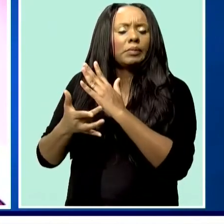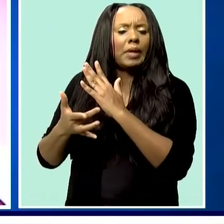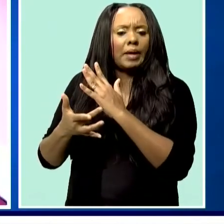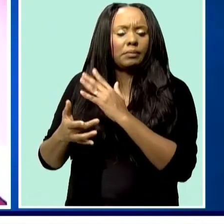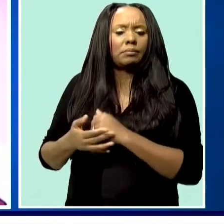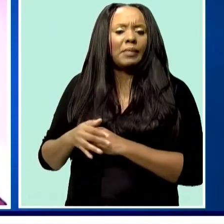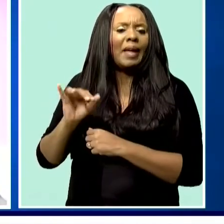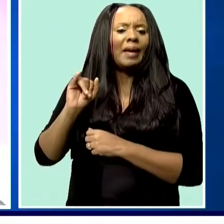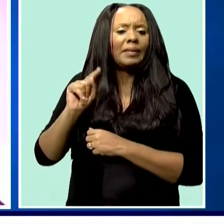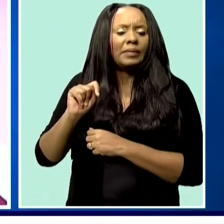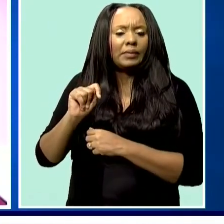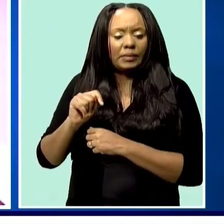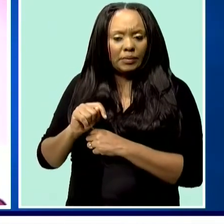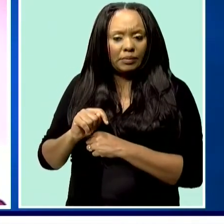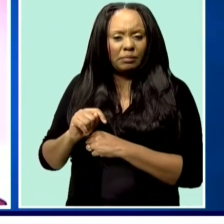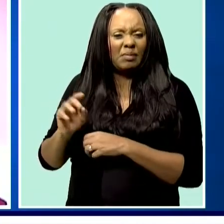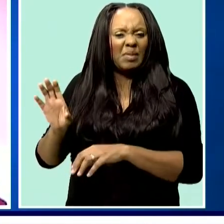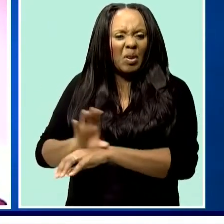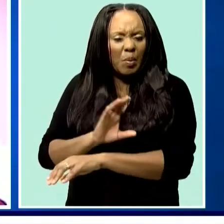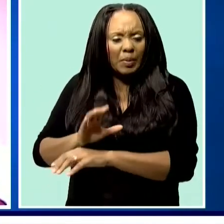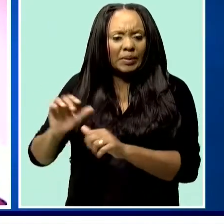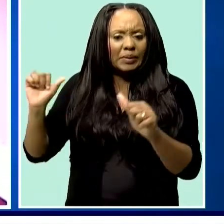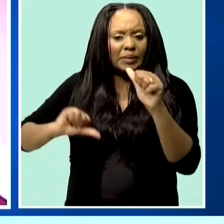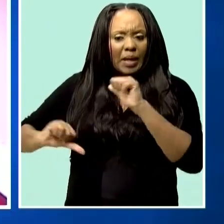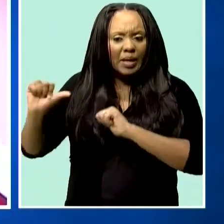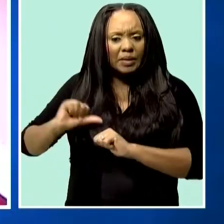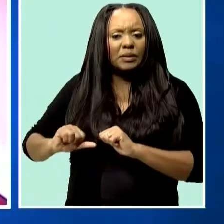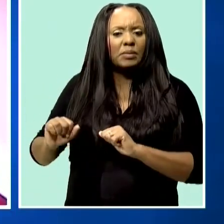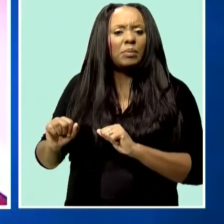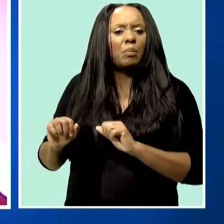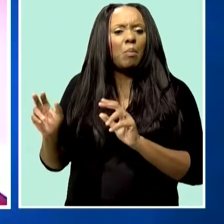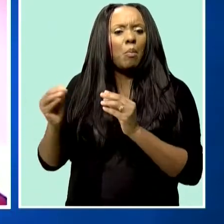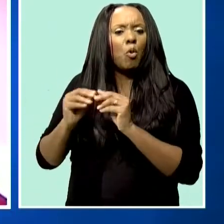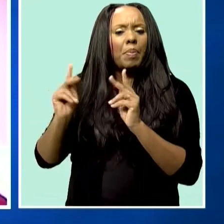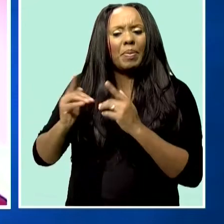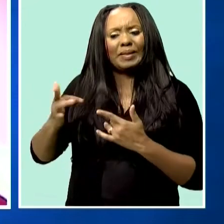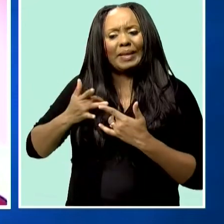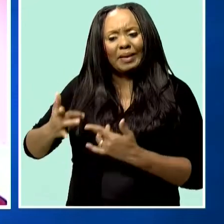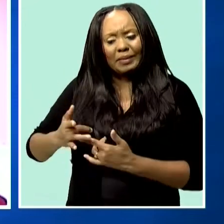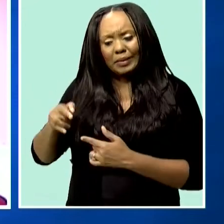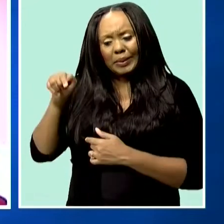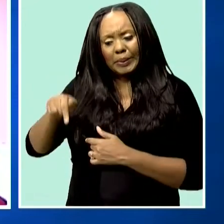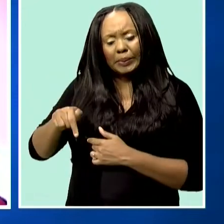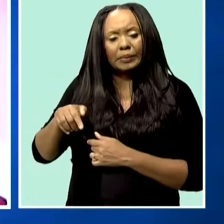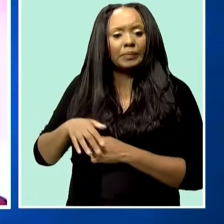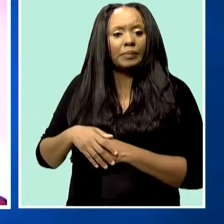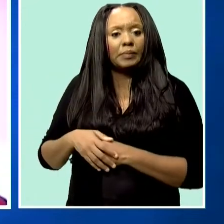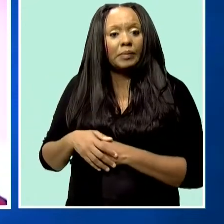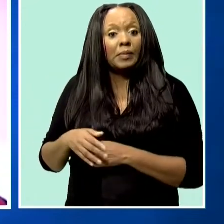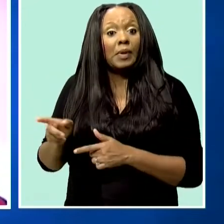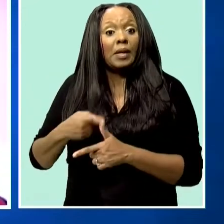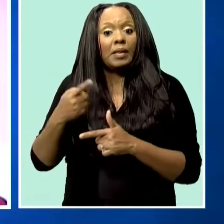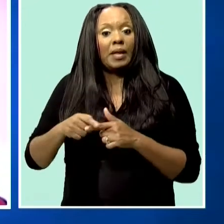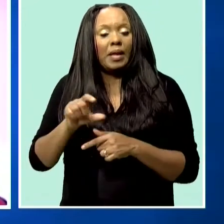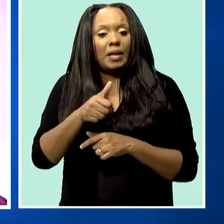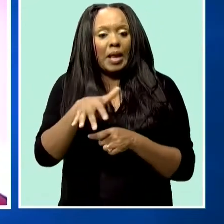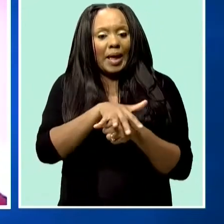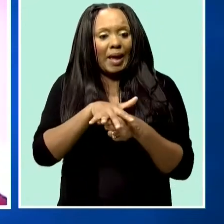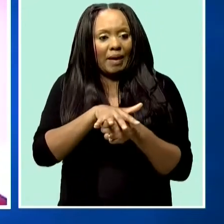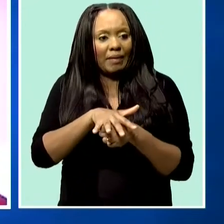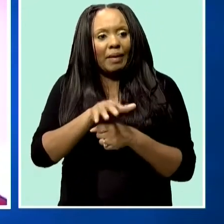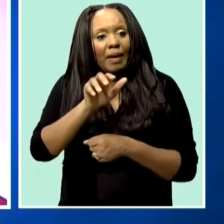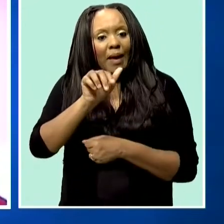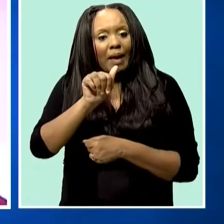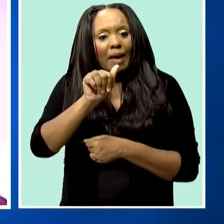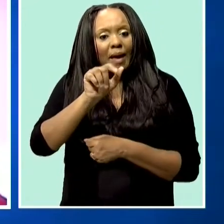IT, information technology, computer science, and so on. Then you would find our Atlantic provinces